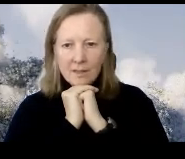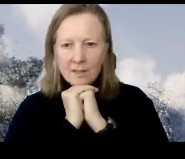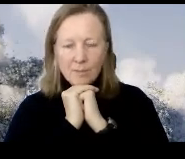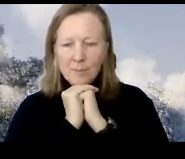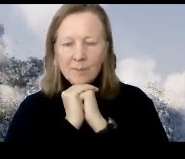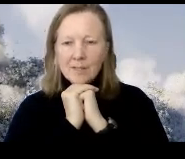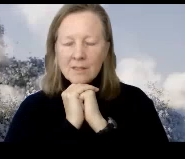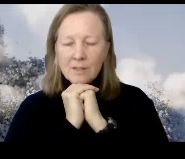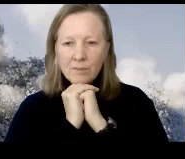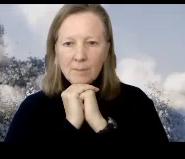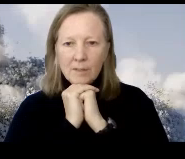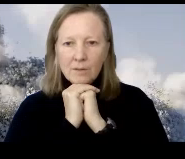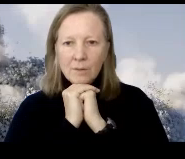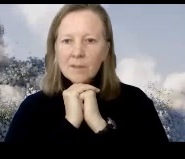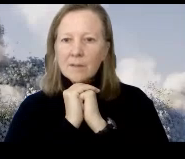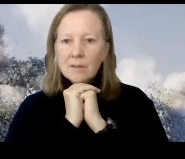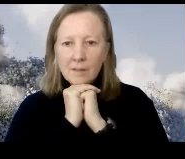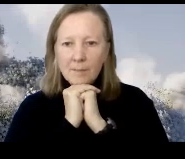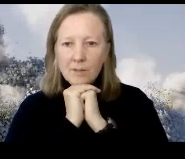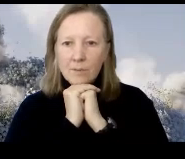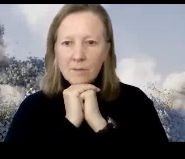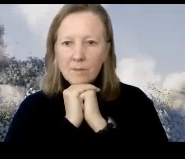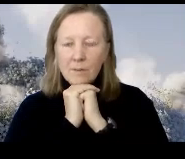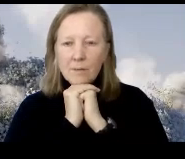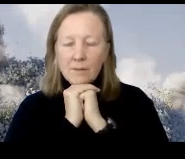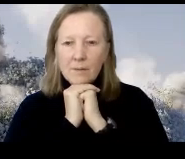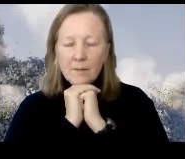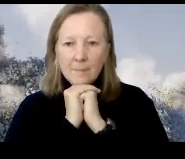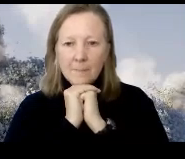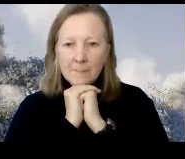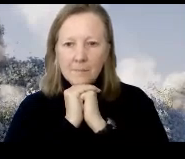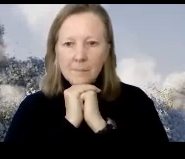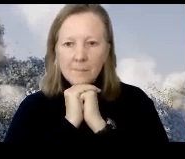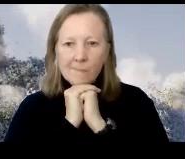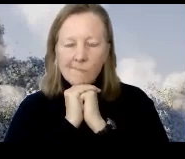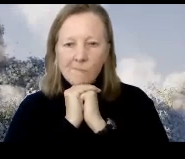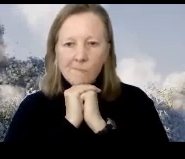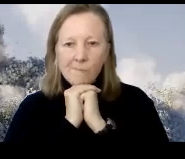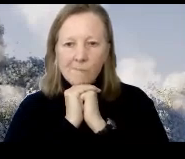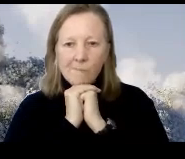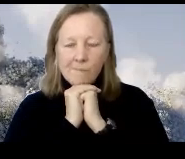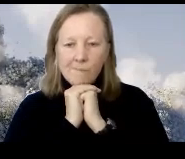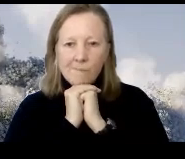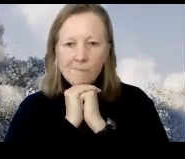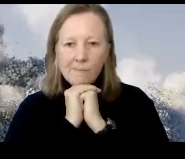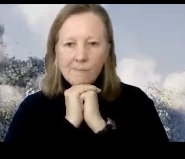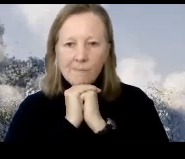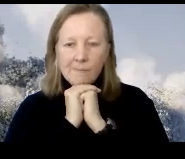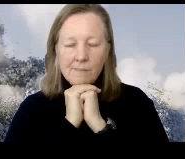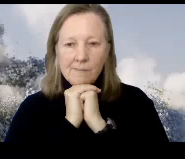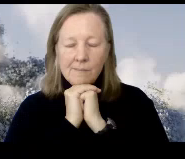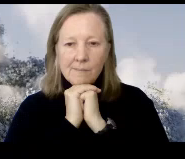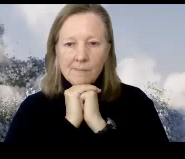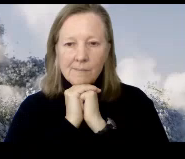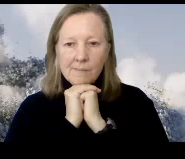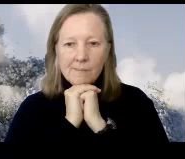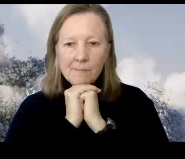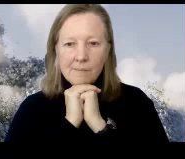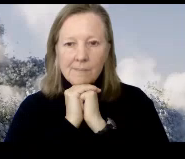academic IELTS, but maybe that's different in Manitoba. I'm not sure. Okay, I just want to confirm if that